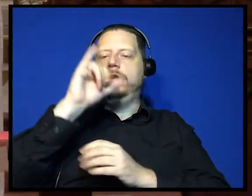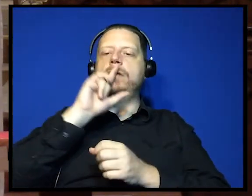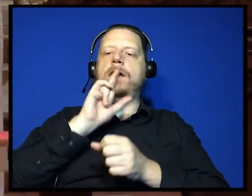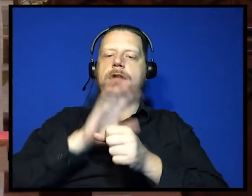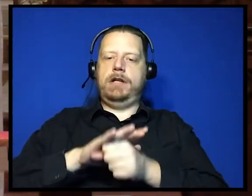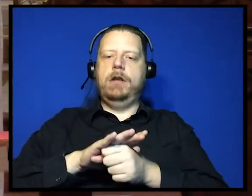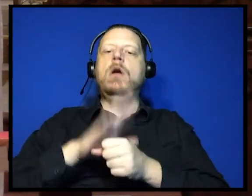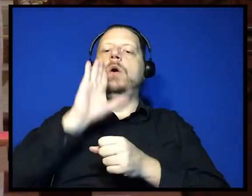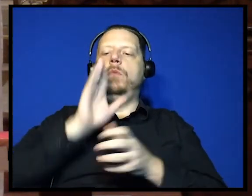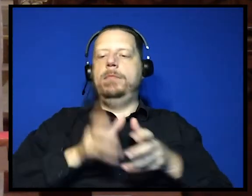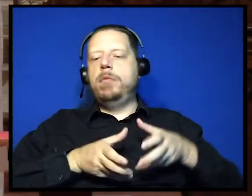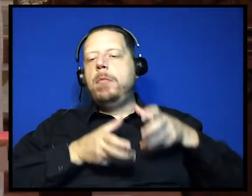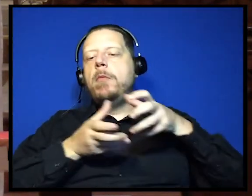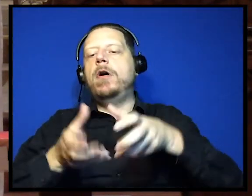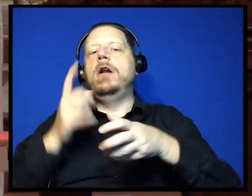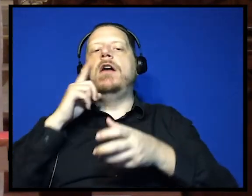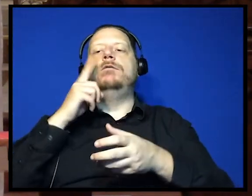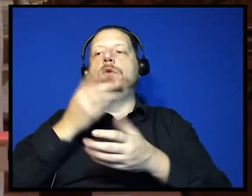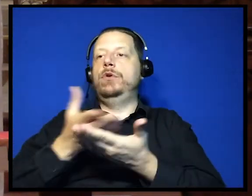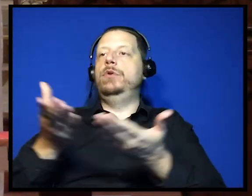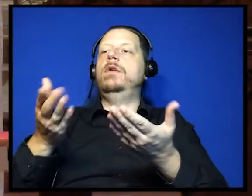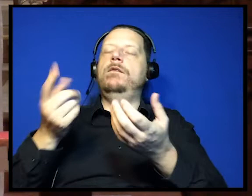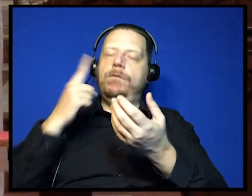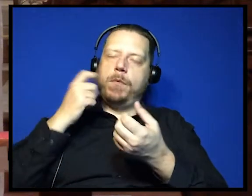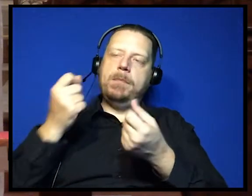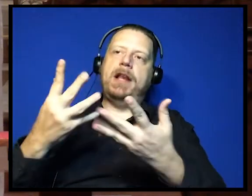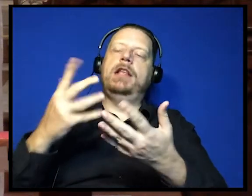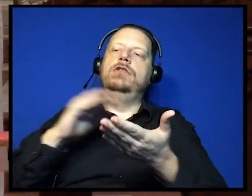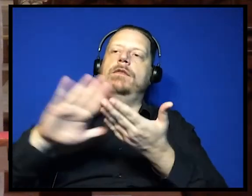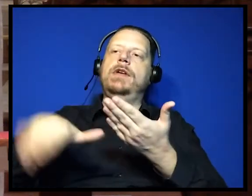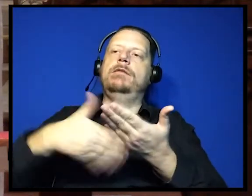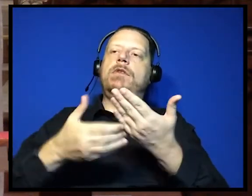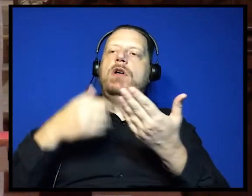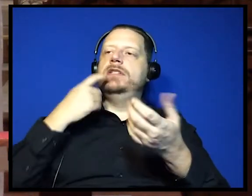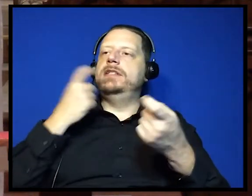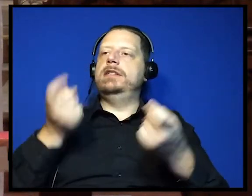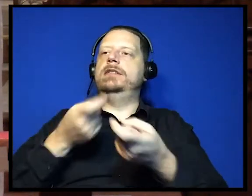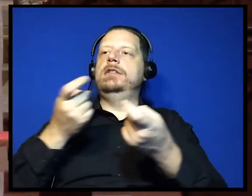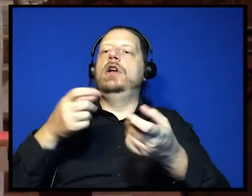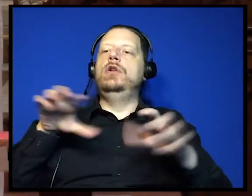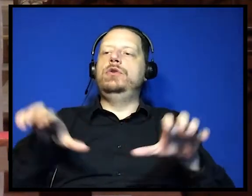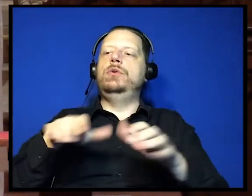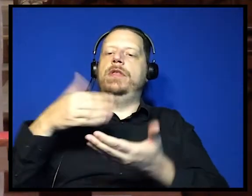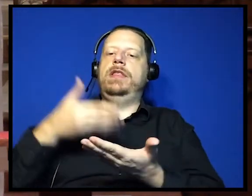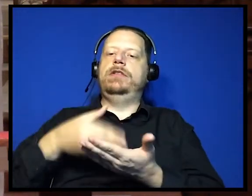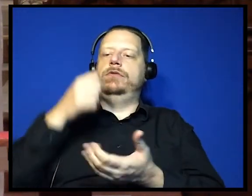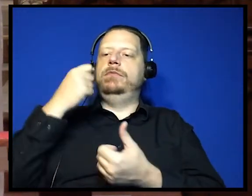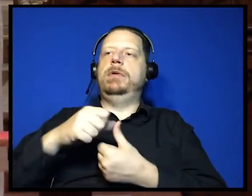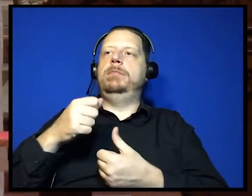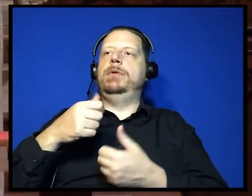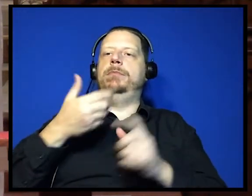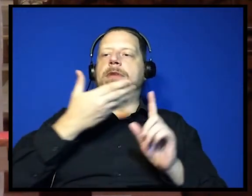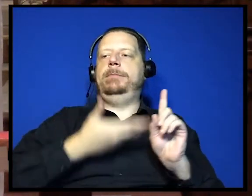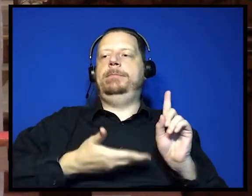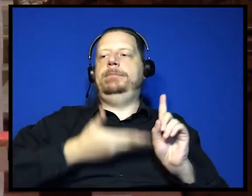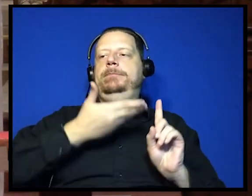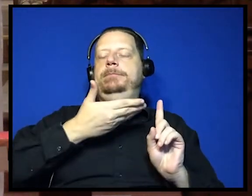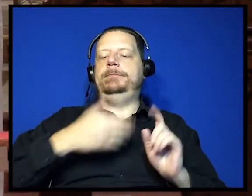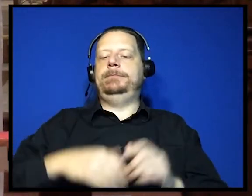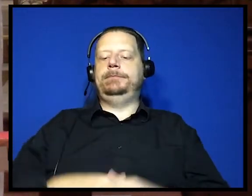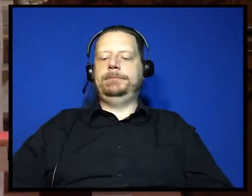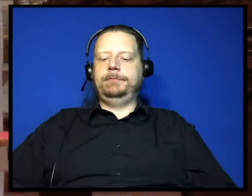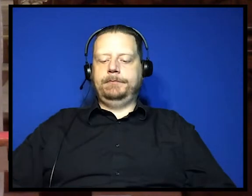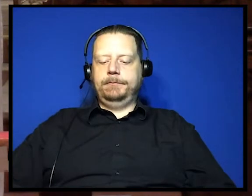covenant, which will be poured out for you and for many for the forgiveness of sins. Do this in memory of me."